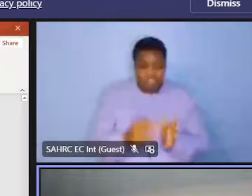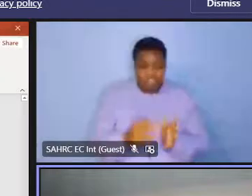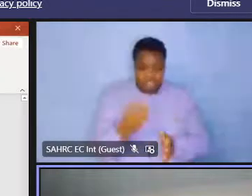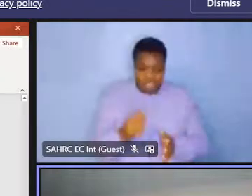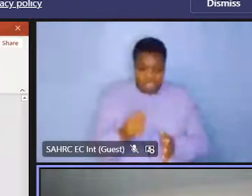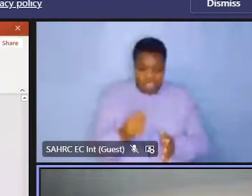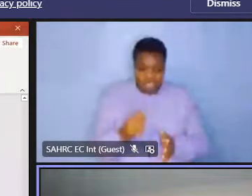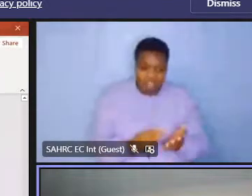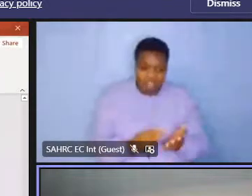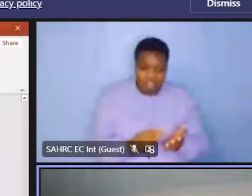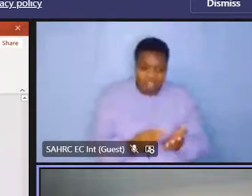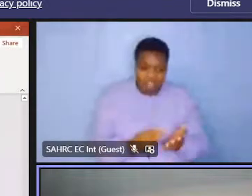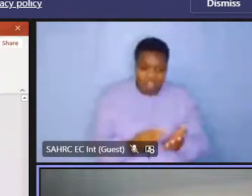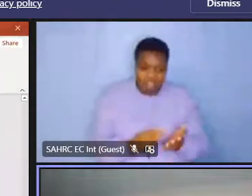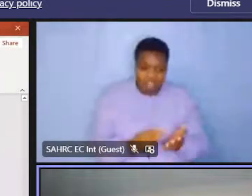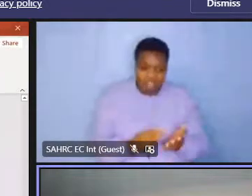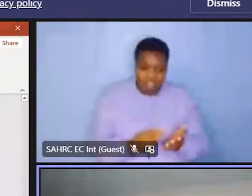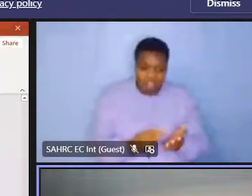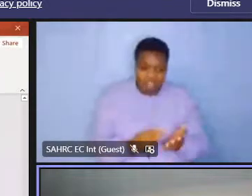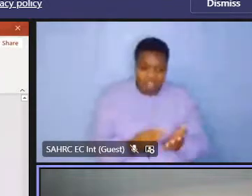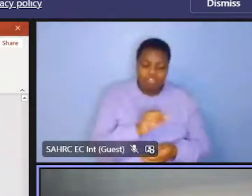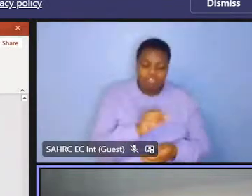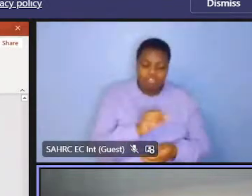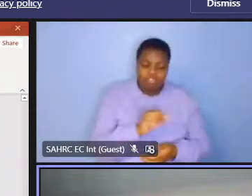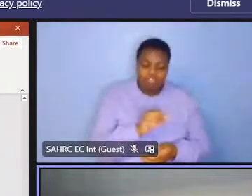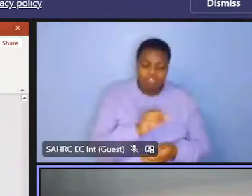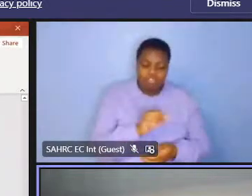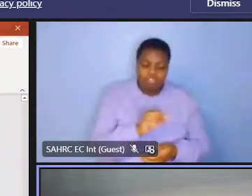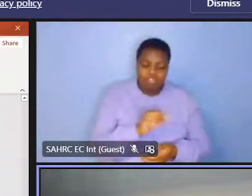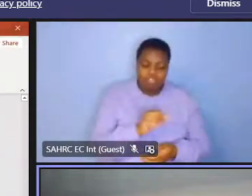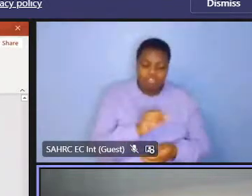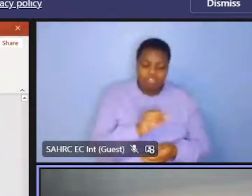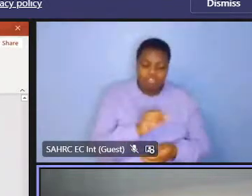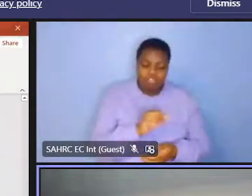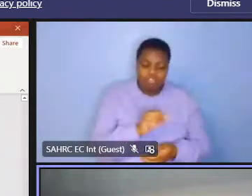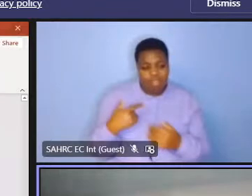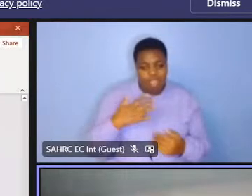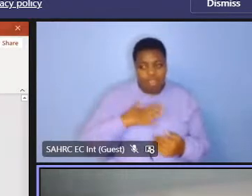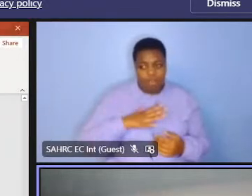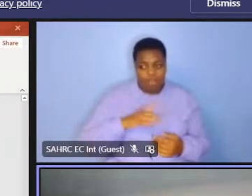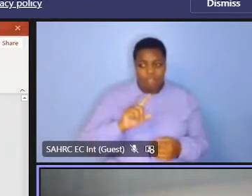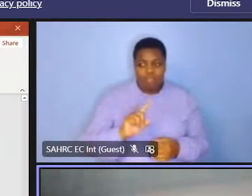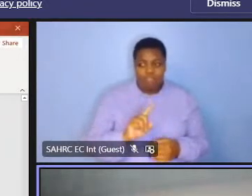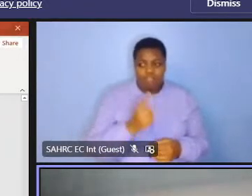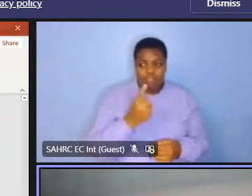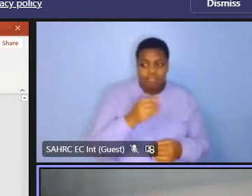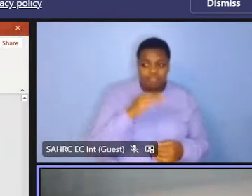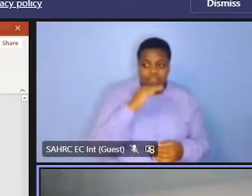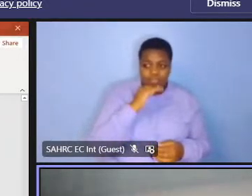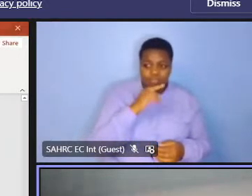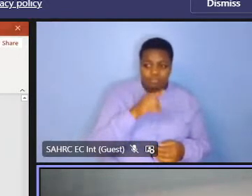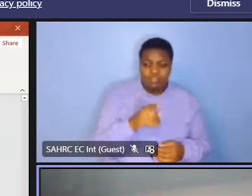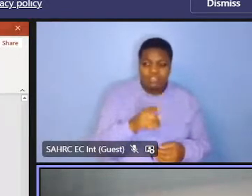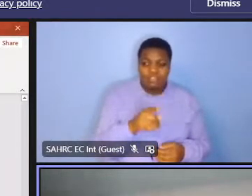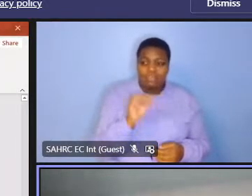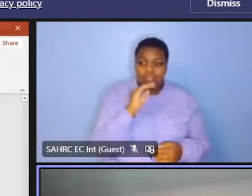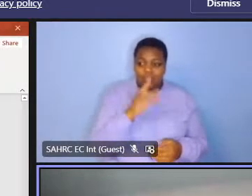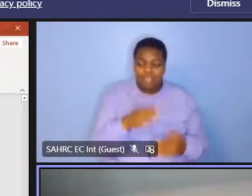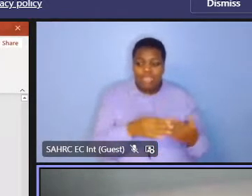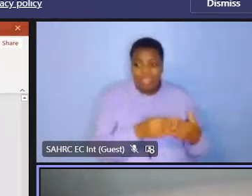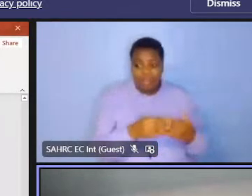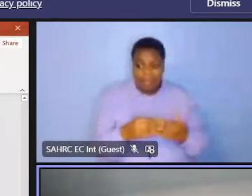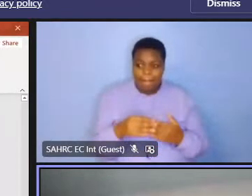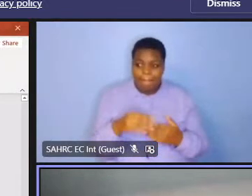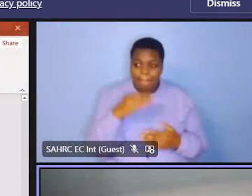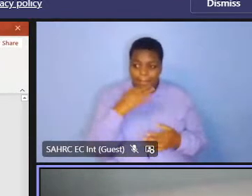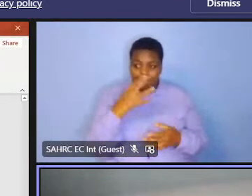right not to have his or her property searched. I think I wanted to bring the very first part of that guideline. So these guidelines are on how